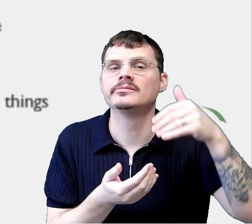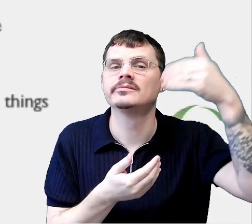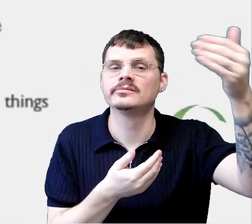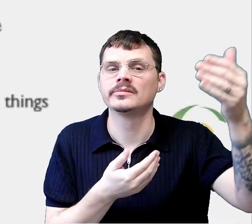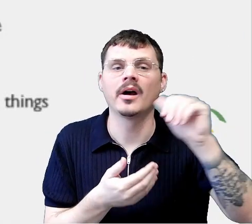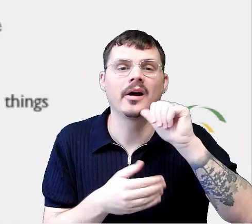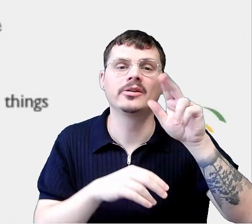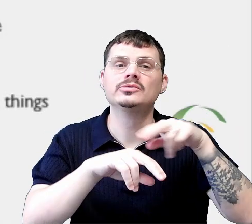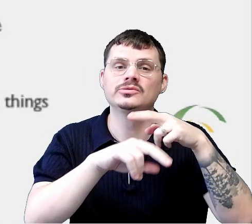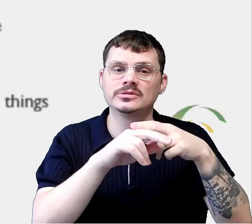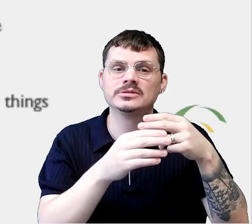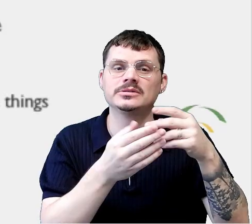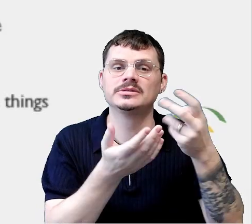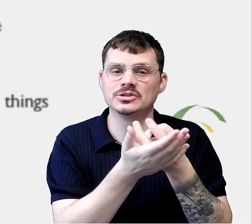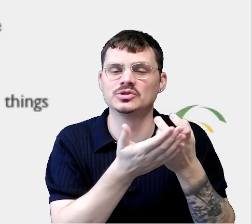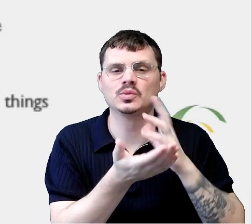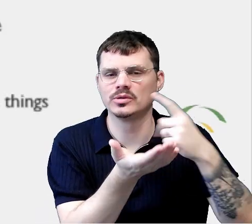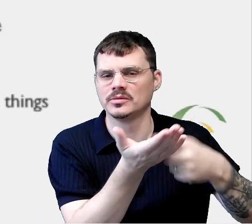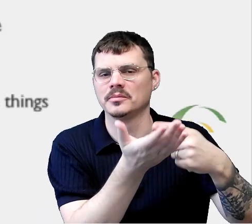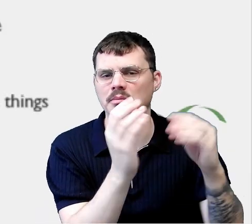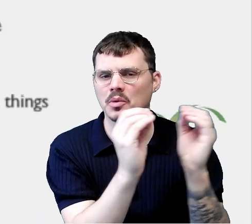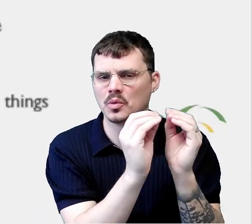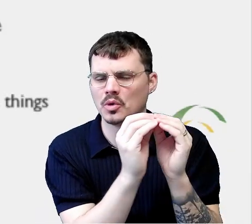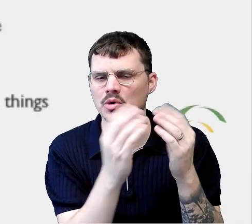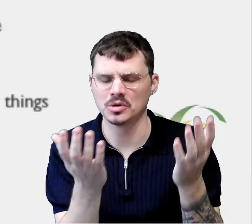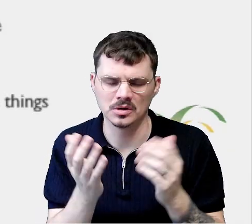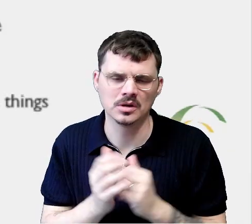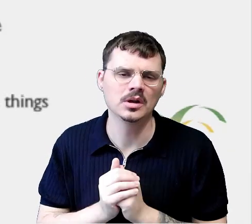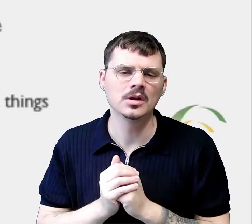on unusual seizures.